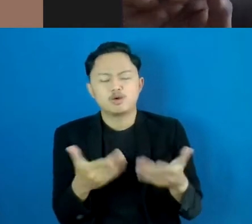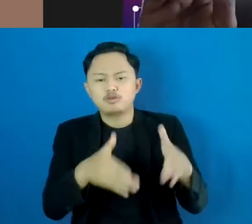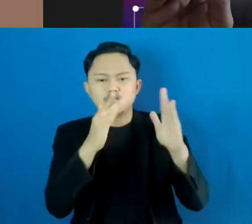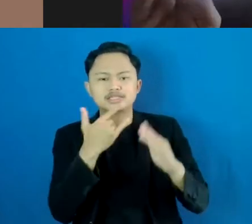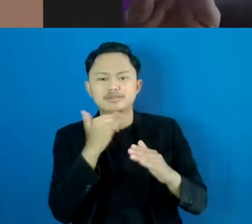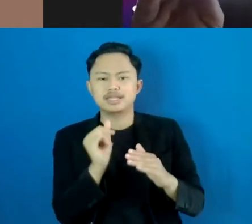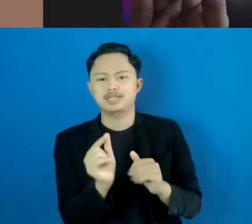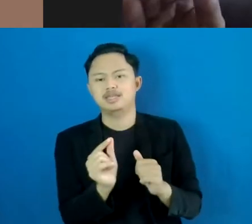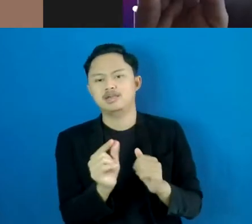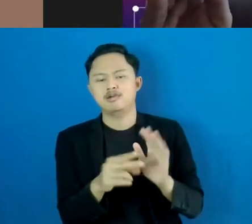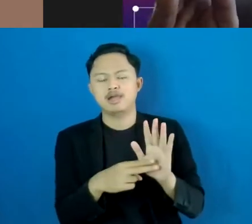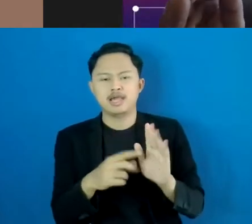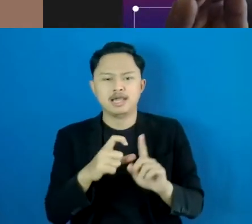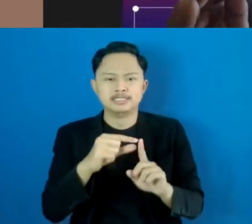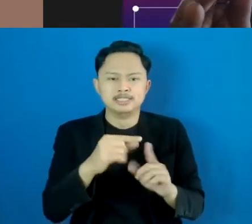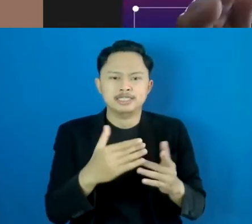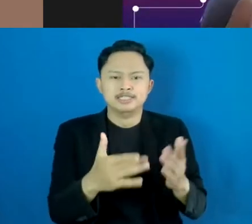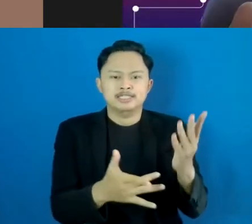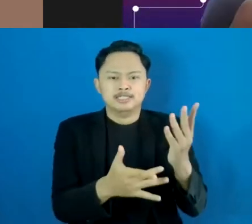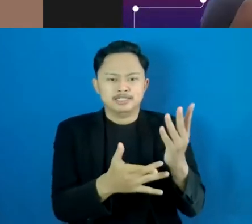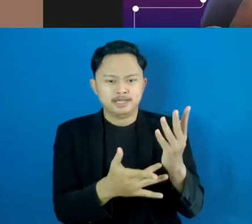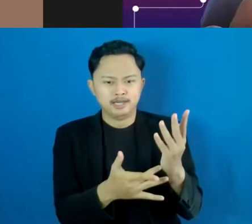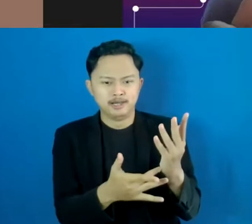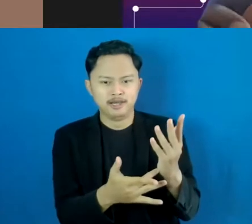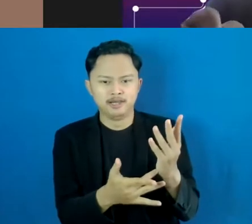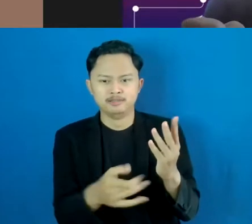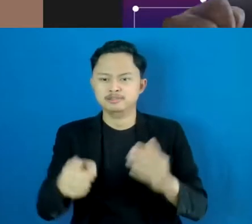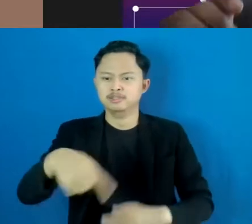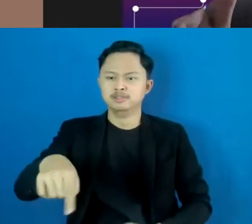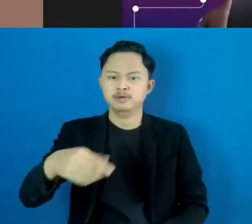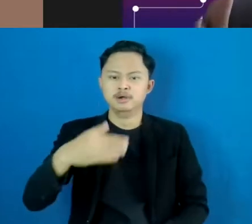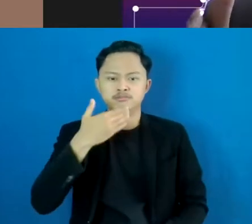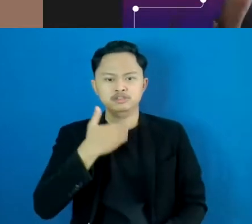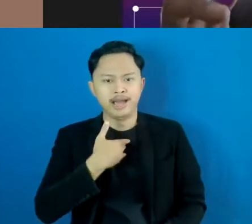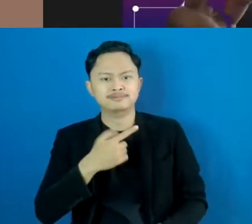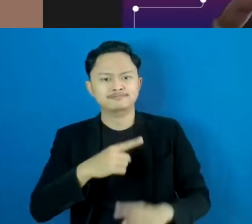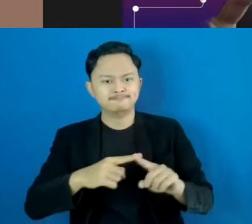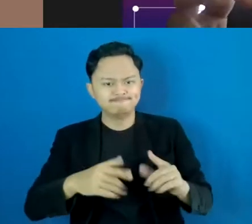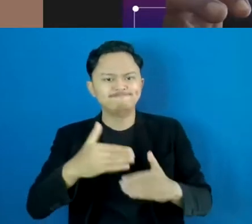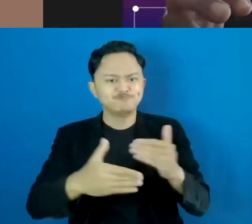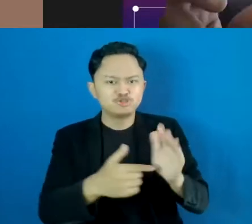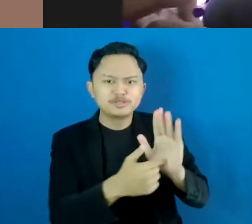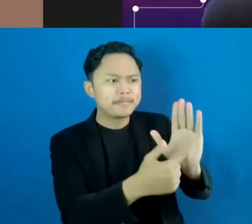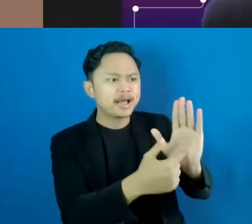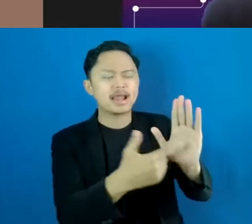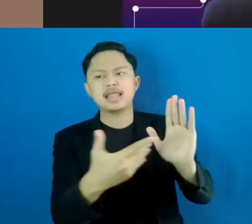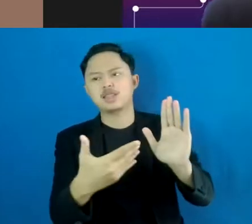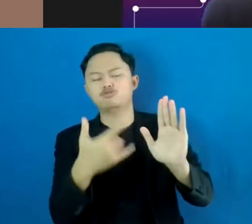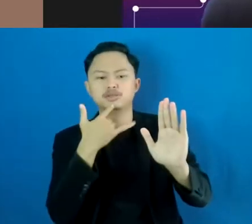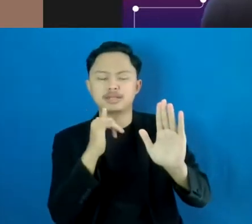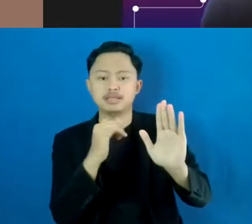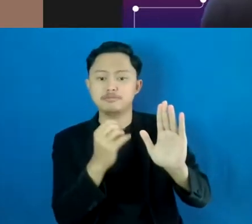technology where they can also perform, reboost the batteries at a pack level, module level, or cell level